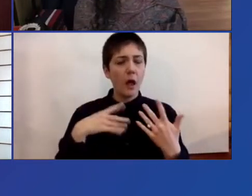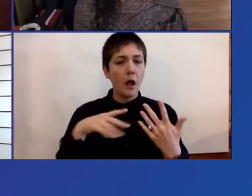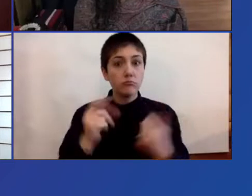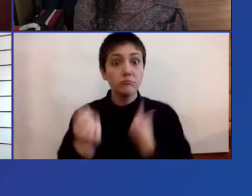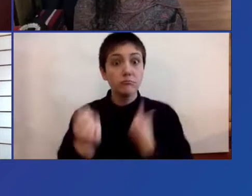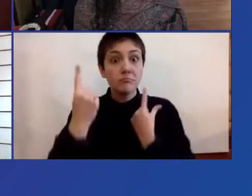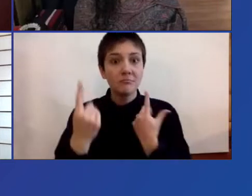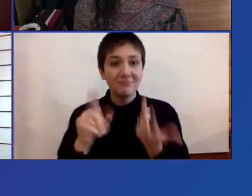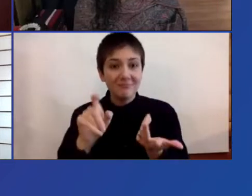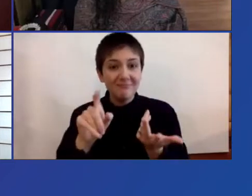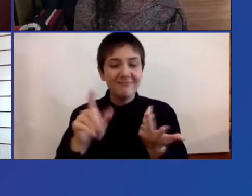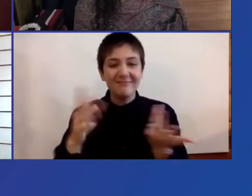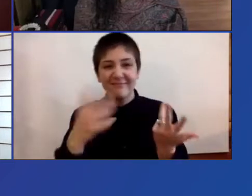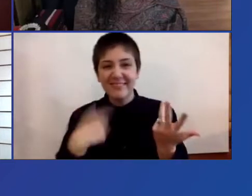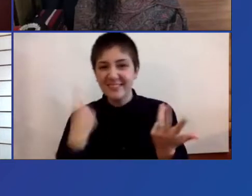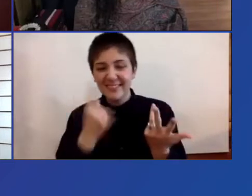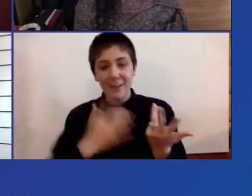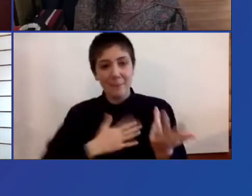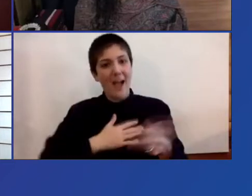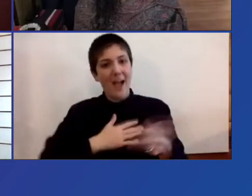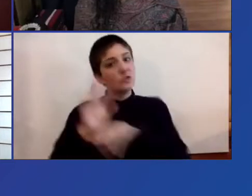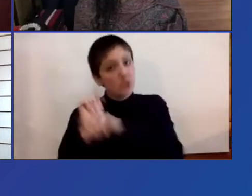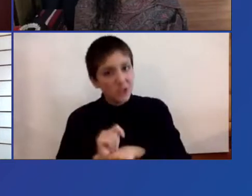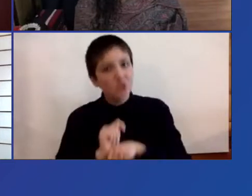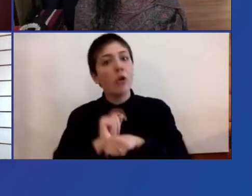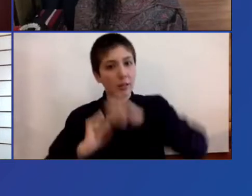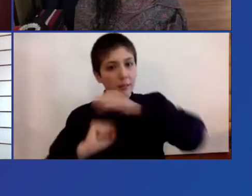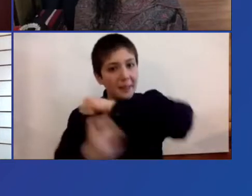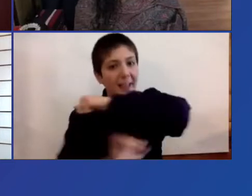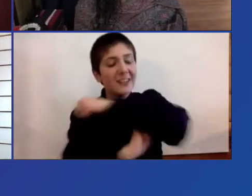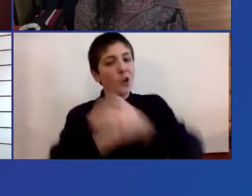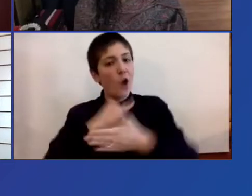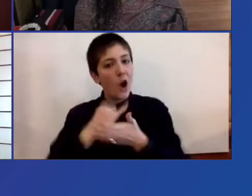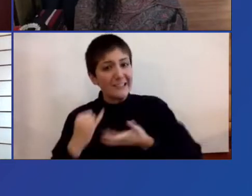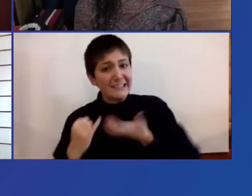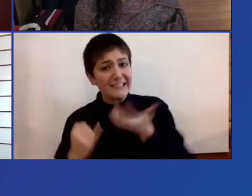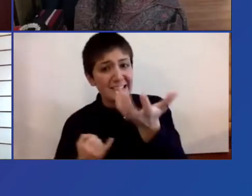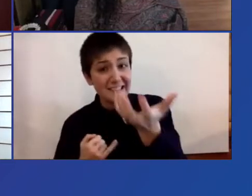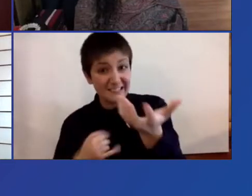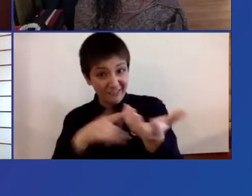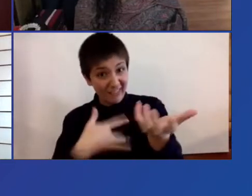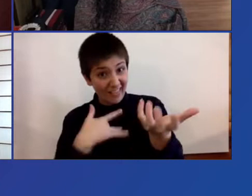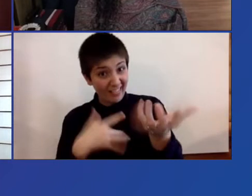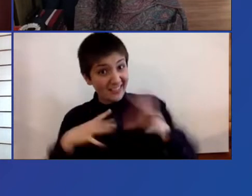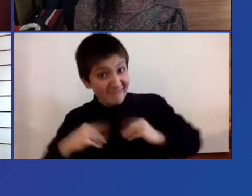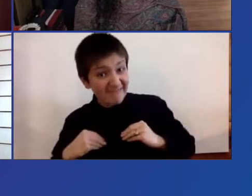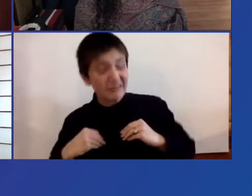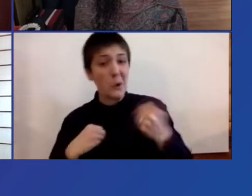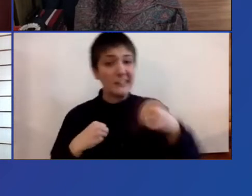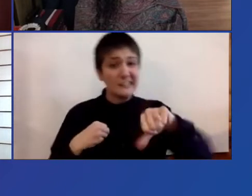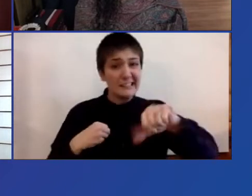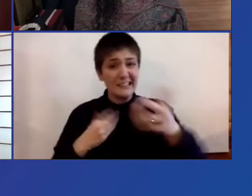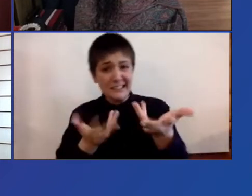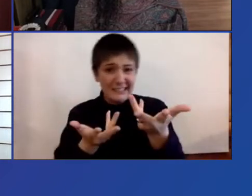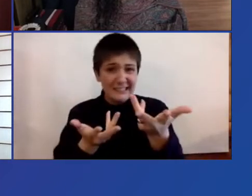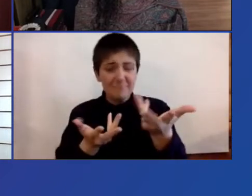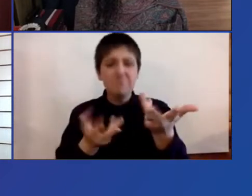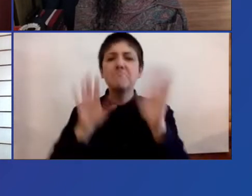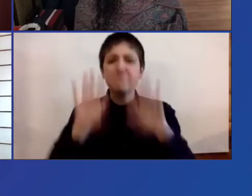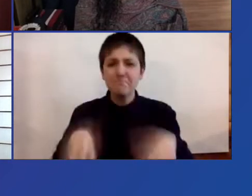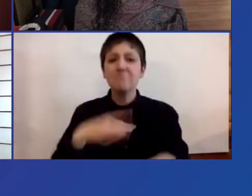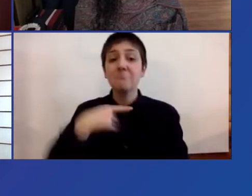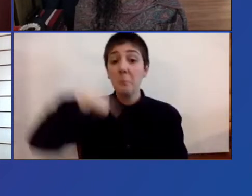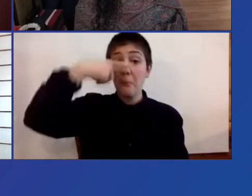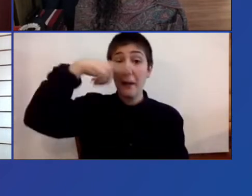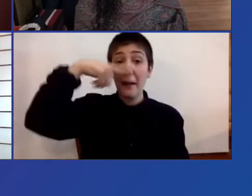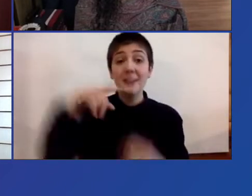as a traditional based artist? And so I'd like for you all just to speak a little bit more to this